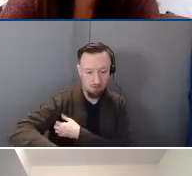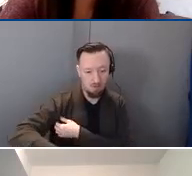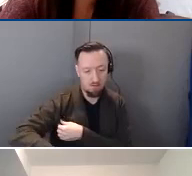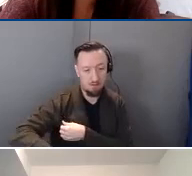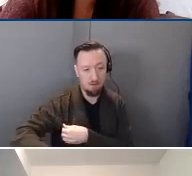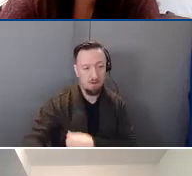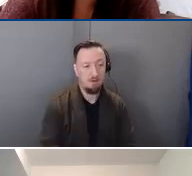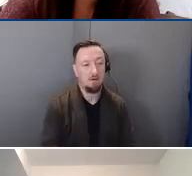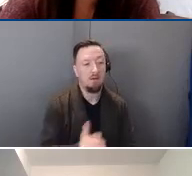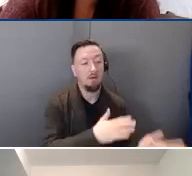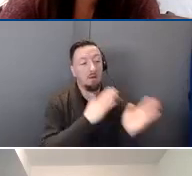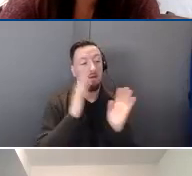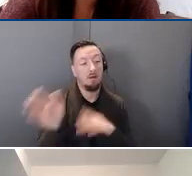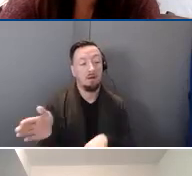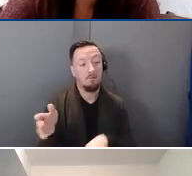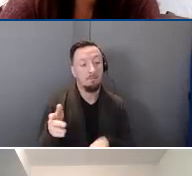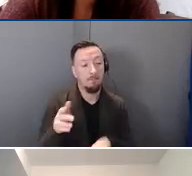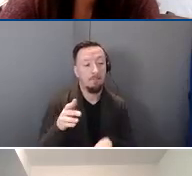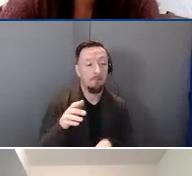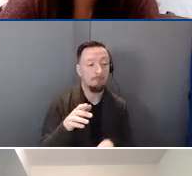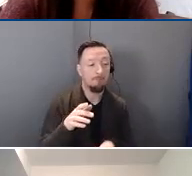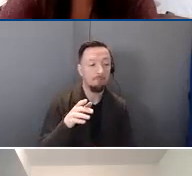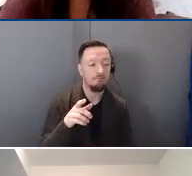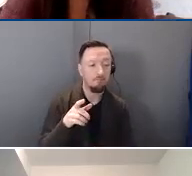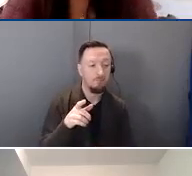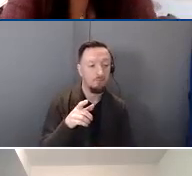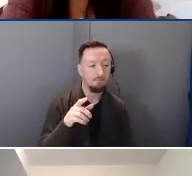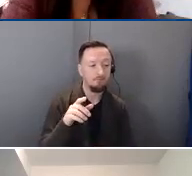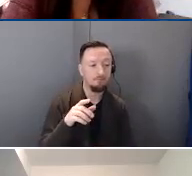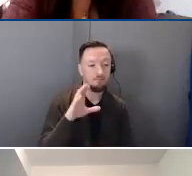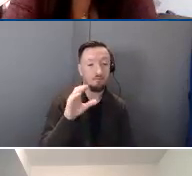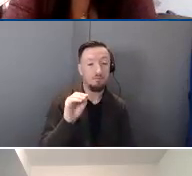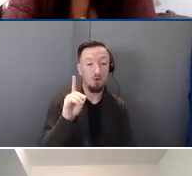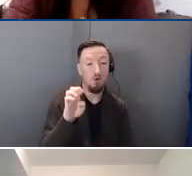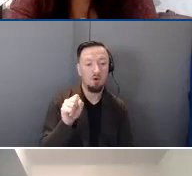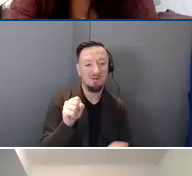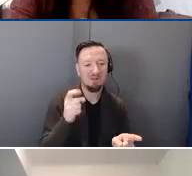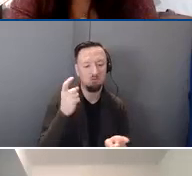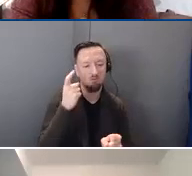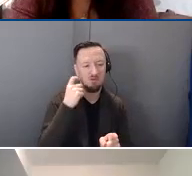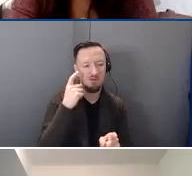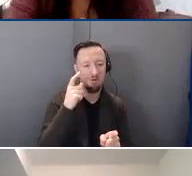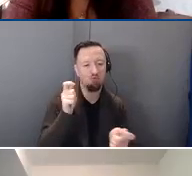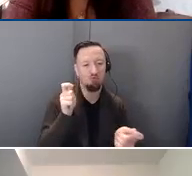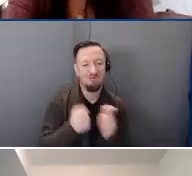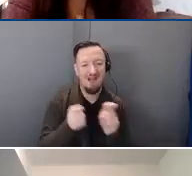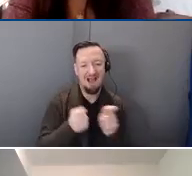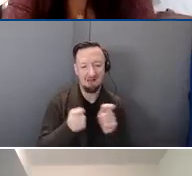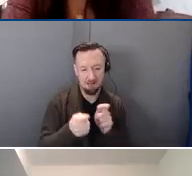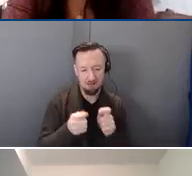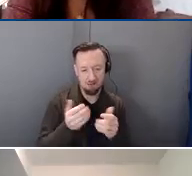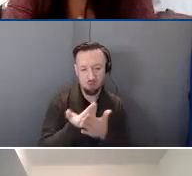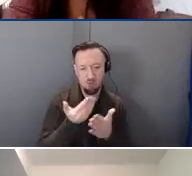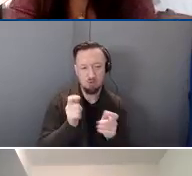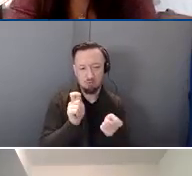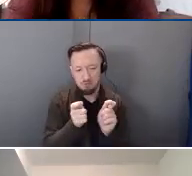So now we're moving into those codes that were revised, the 8 codes that we have revised. So